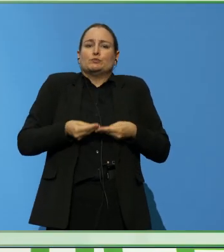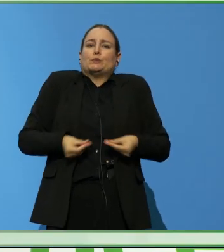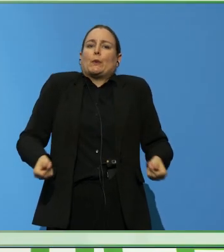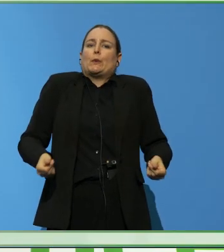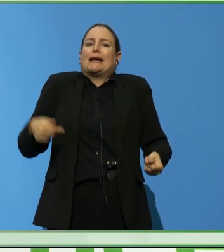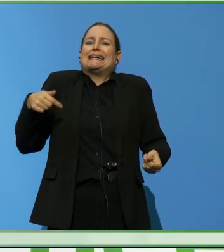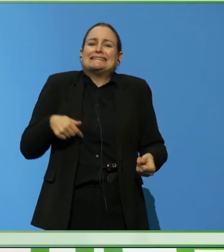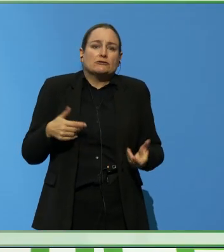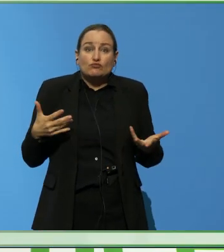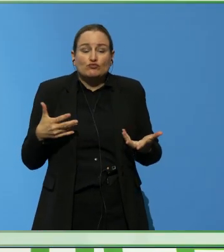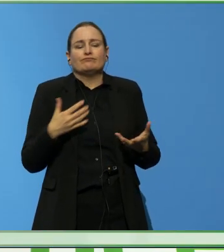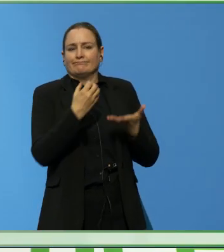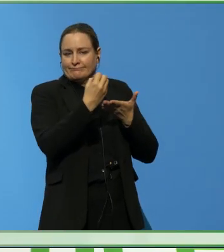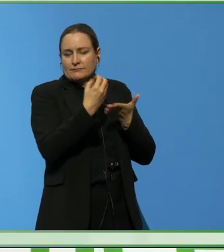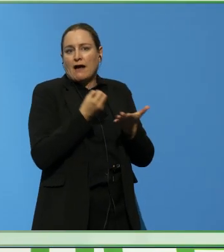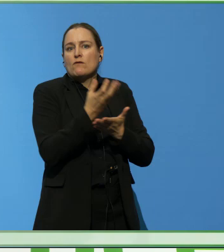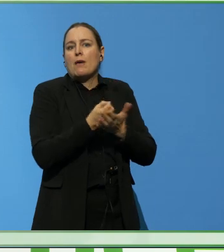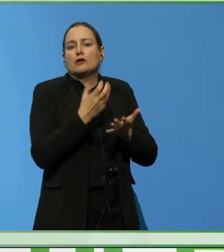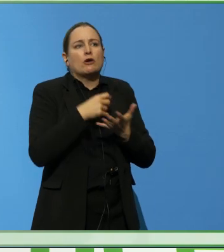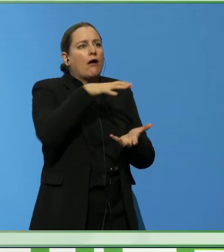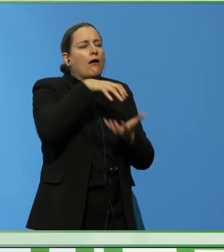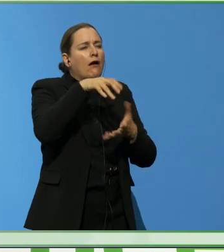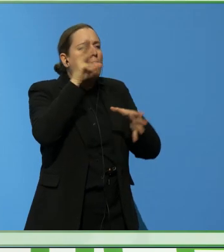a stigma-free environment.